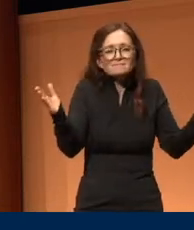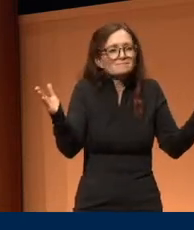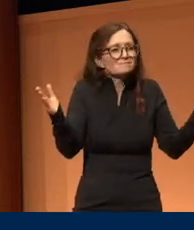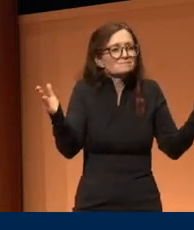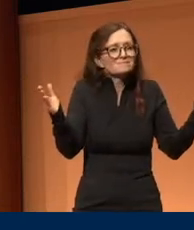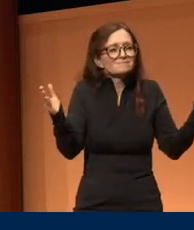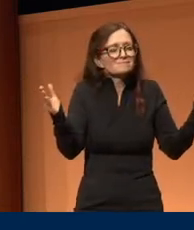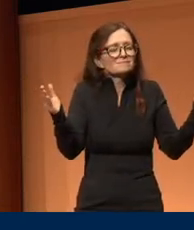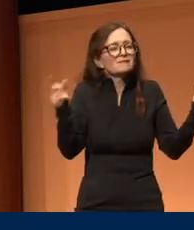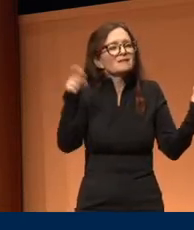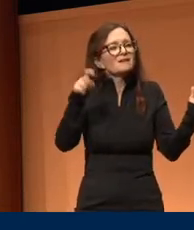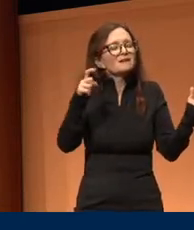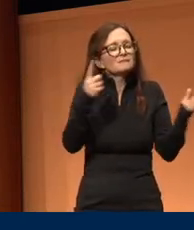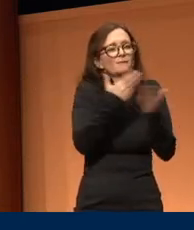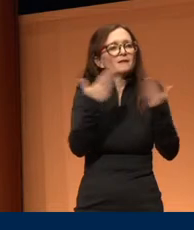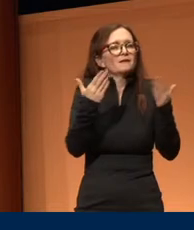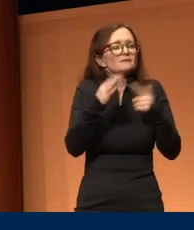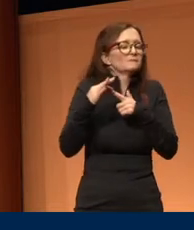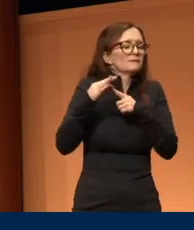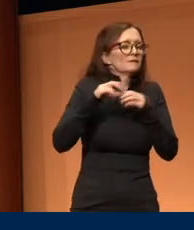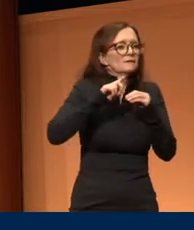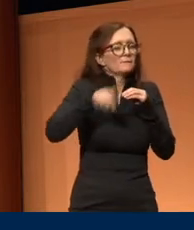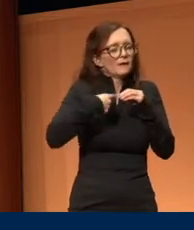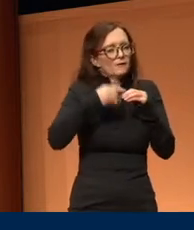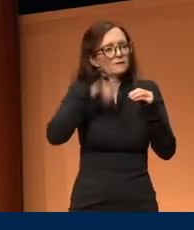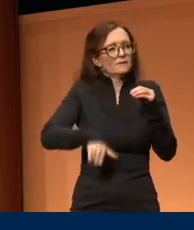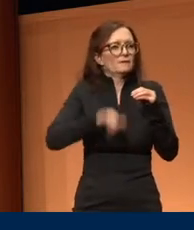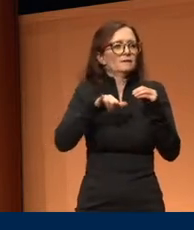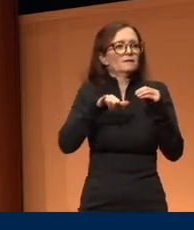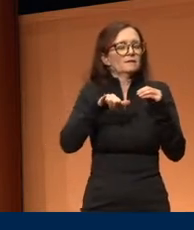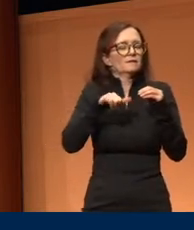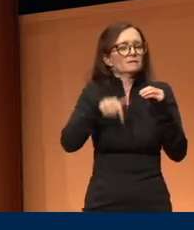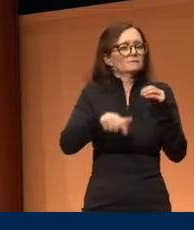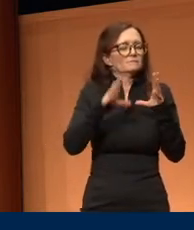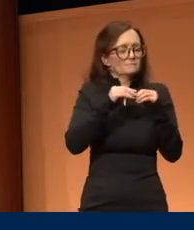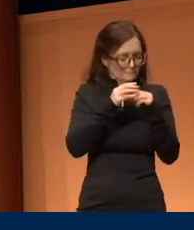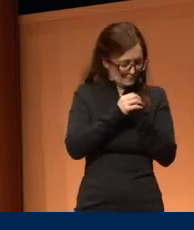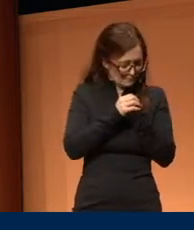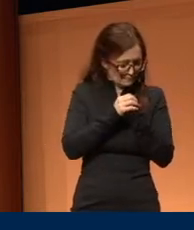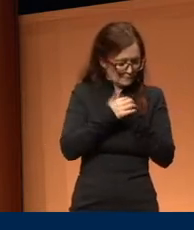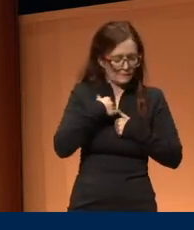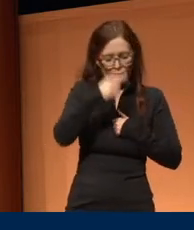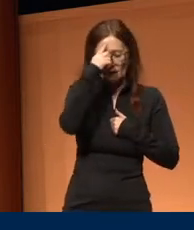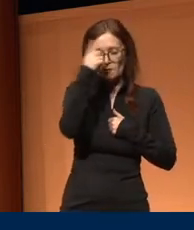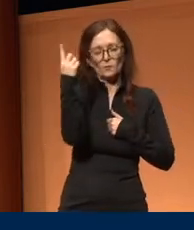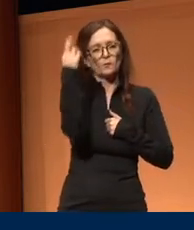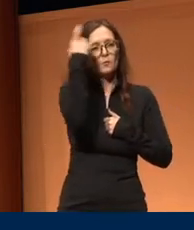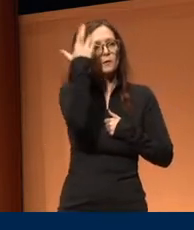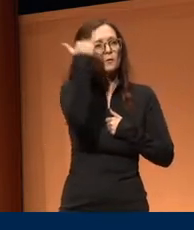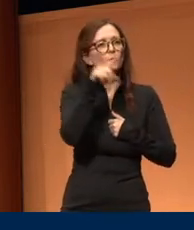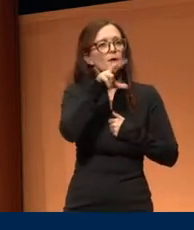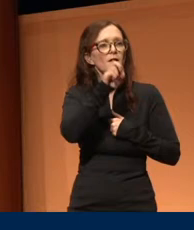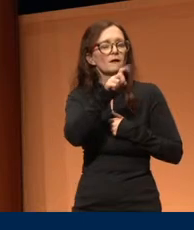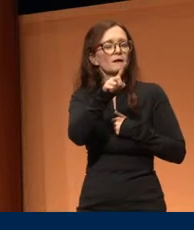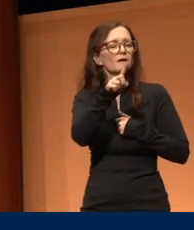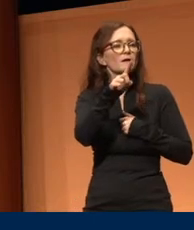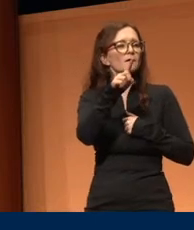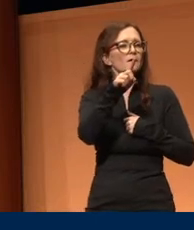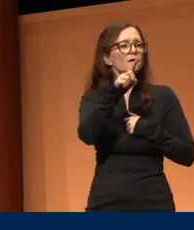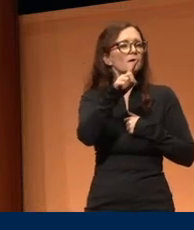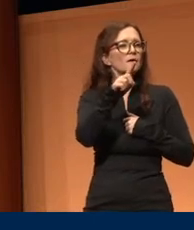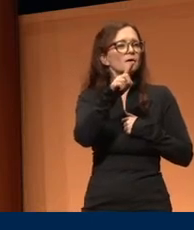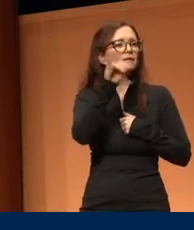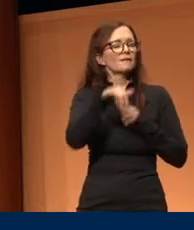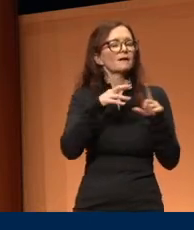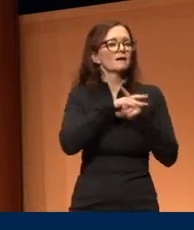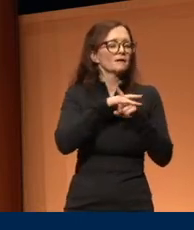There's indeed something special about citizens' assemblies compared to other settings. I think one reason love is more likely to flourish in the context